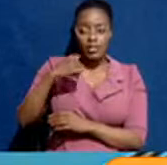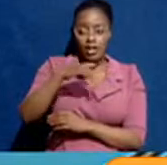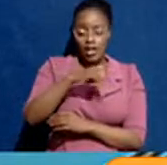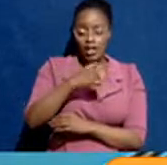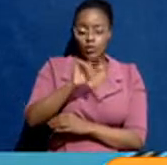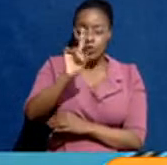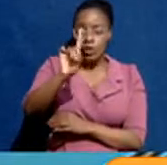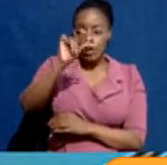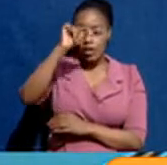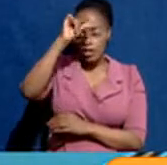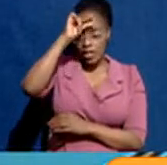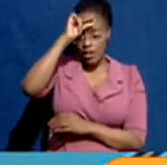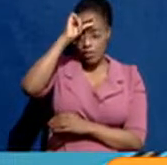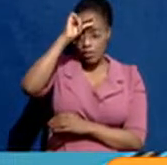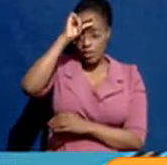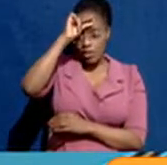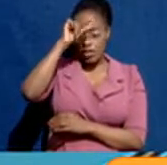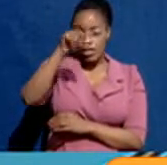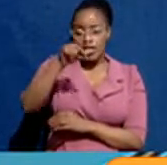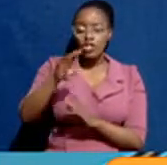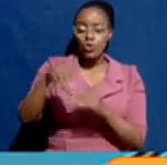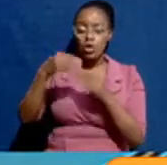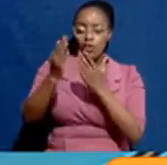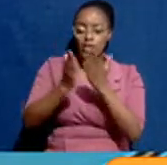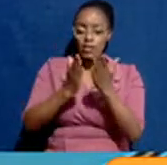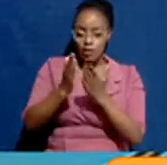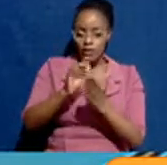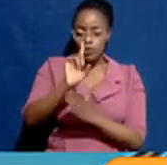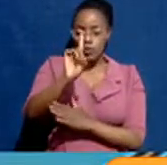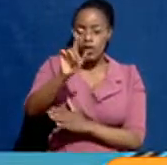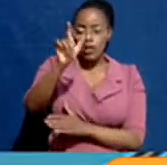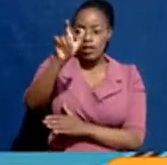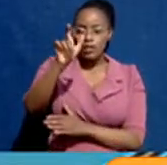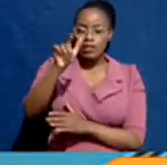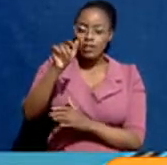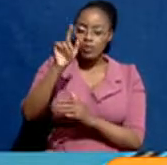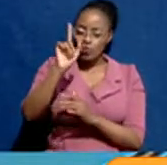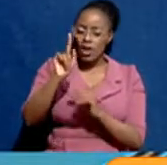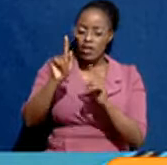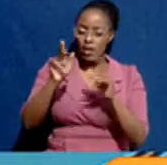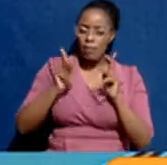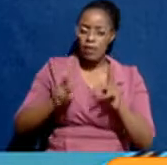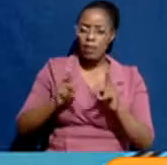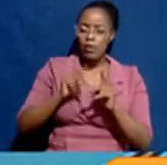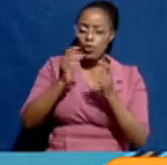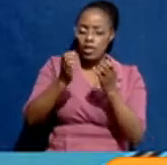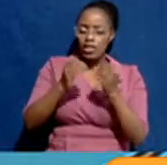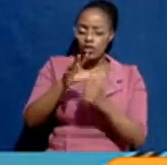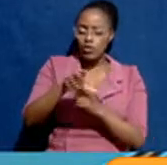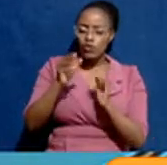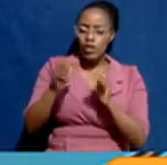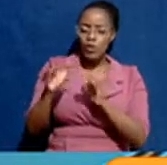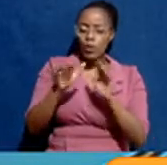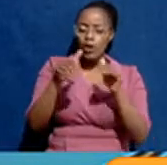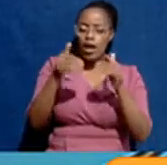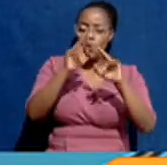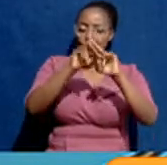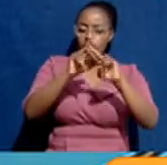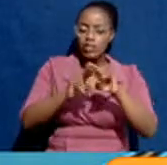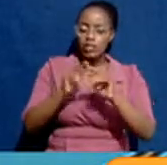government and we are serving one people. So I think we need to find a way. Yeah. We need to sit